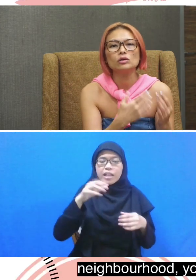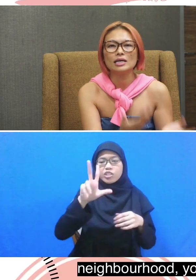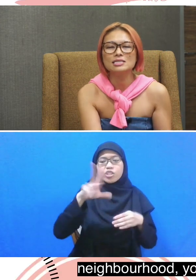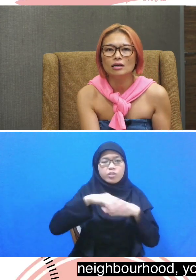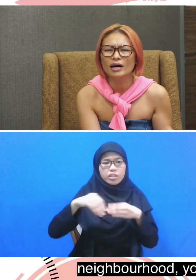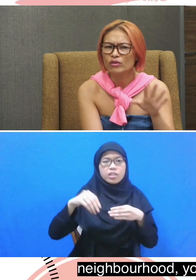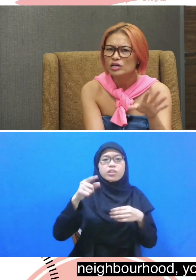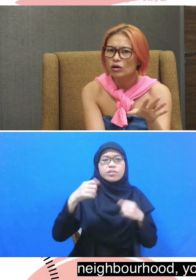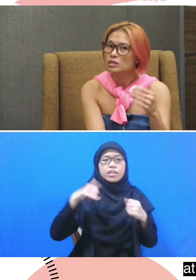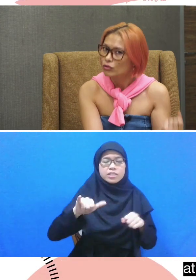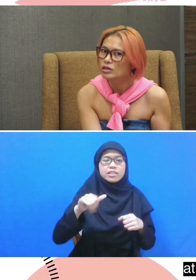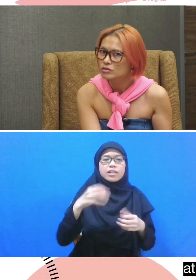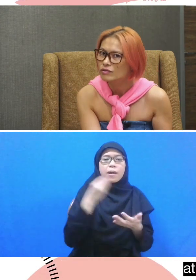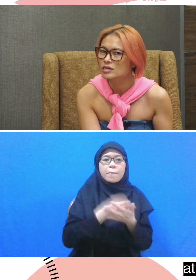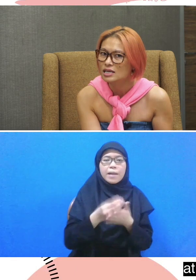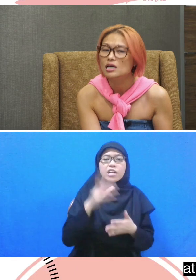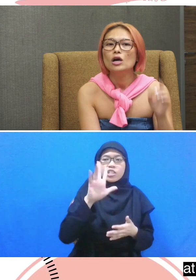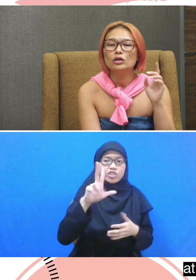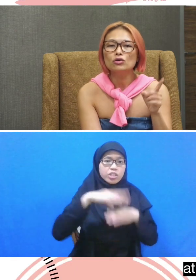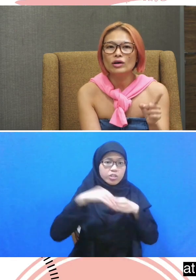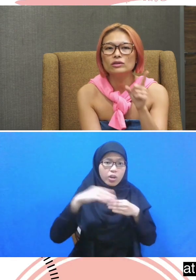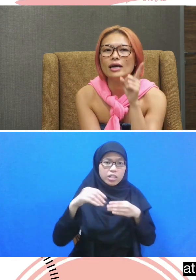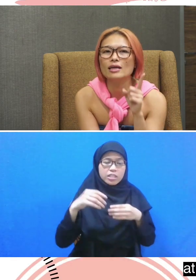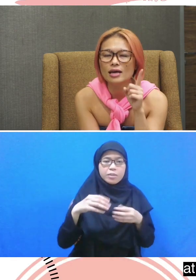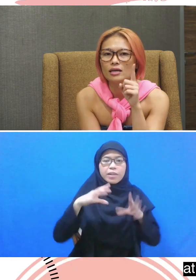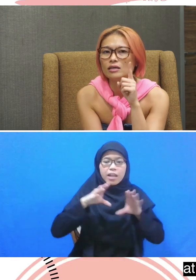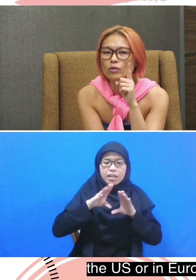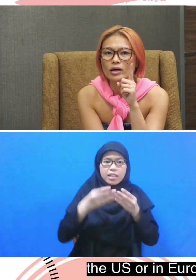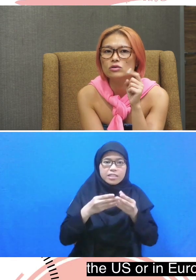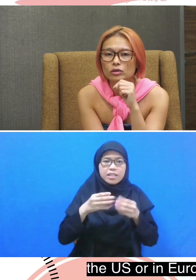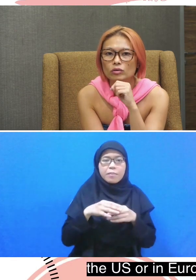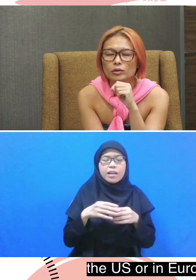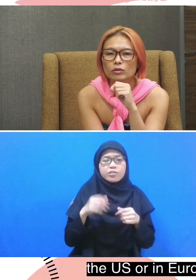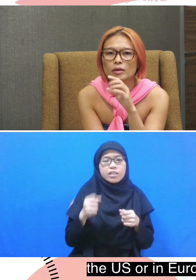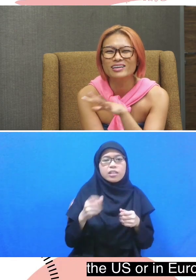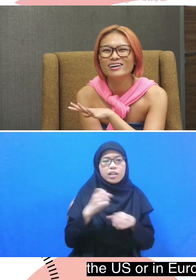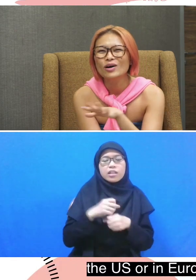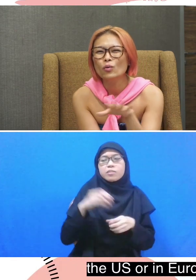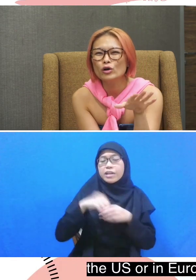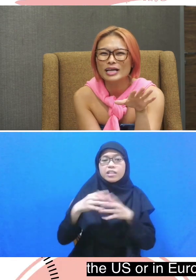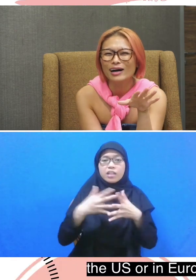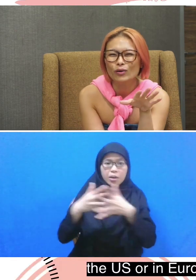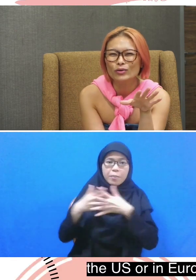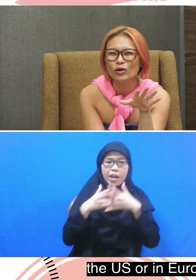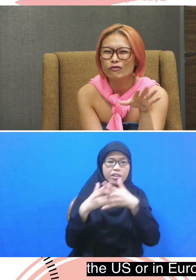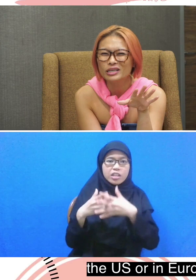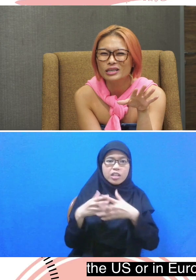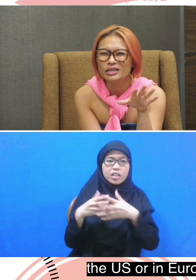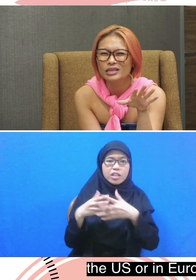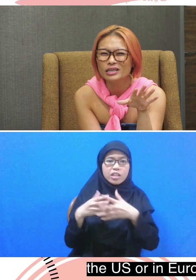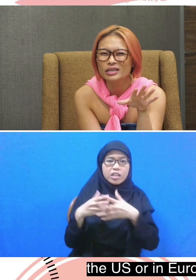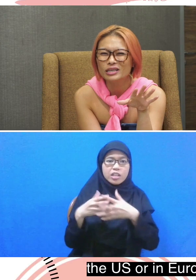mee, your nasi lemak at $3 and $3.50. You try to get that in the US or in Europe, you know, maybe a washed down